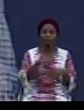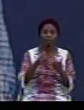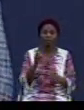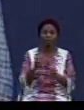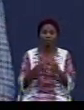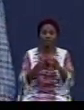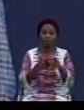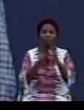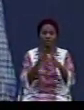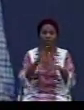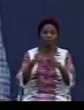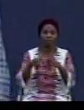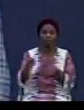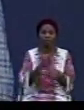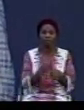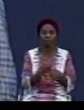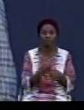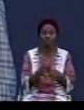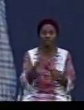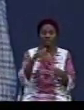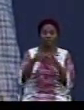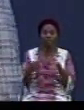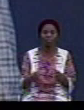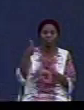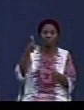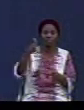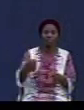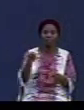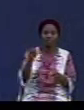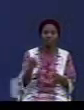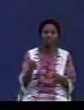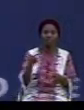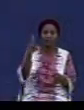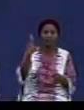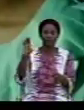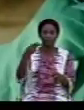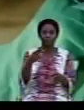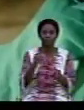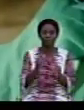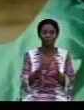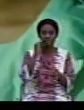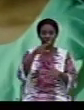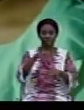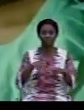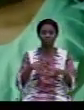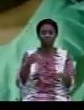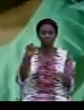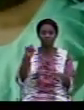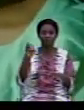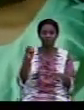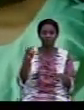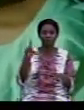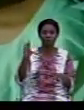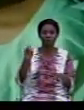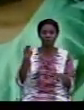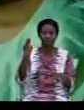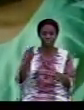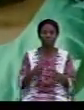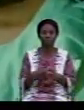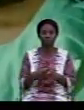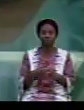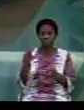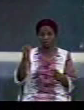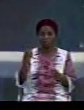is called Solomon's, greatly wondering. You'll be a wonder. And people that see you with